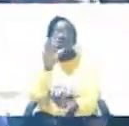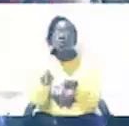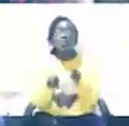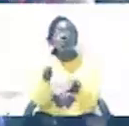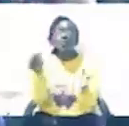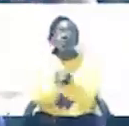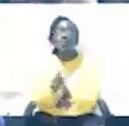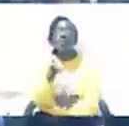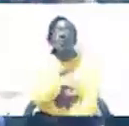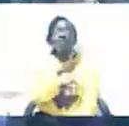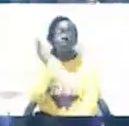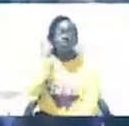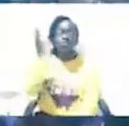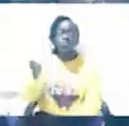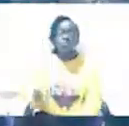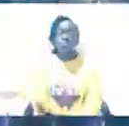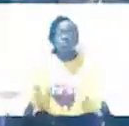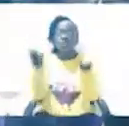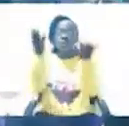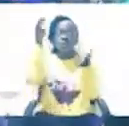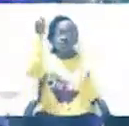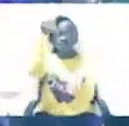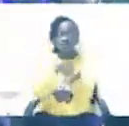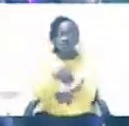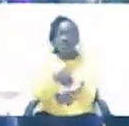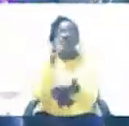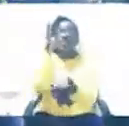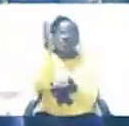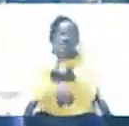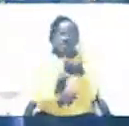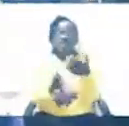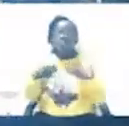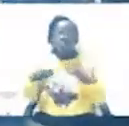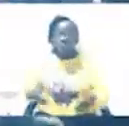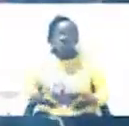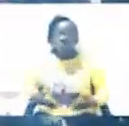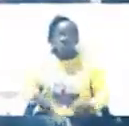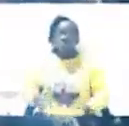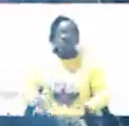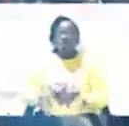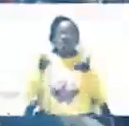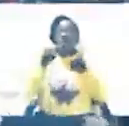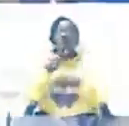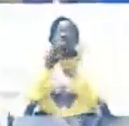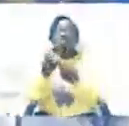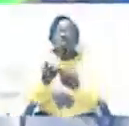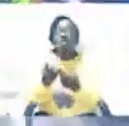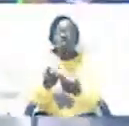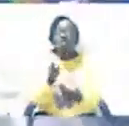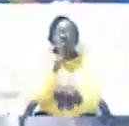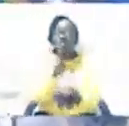will rise again. Somebody rise and shout and say Lazarus will rise again.